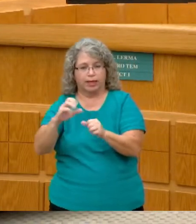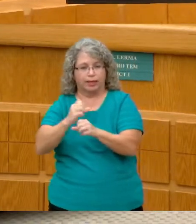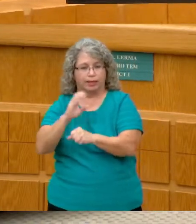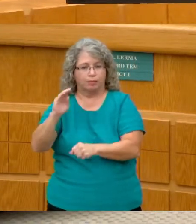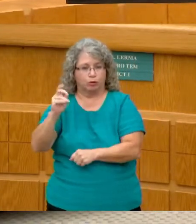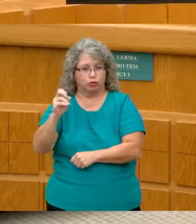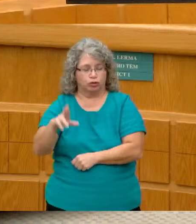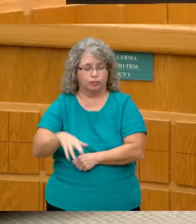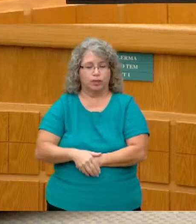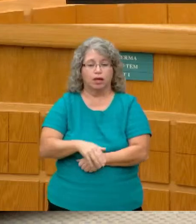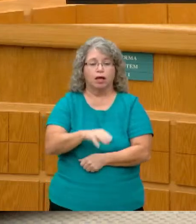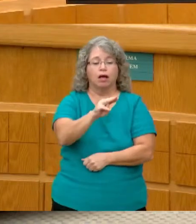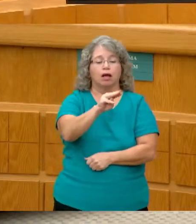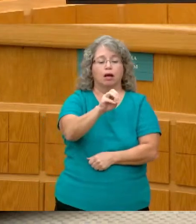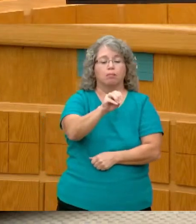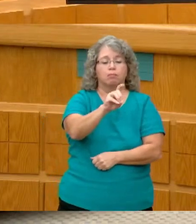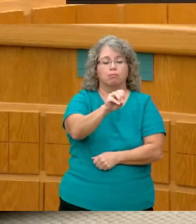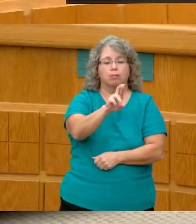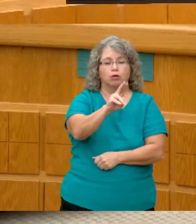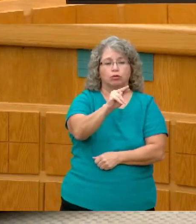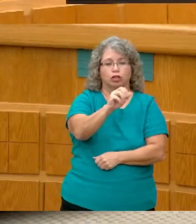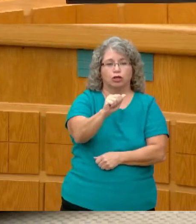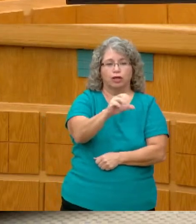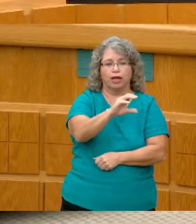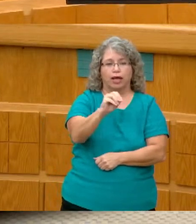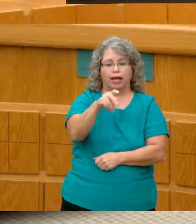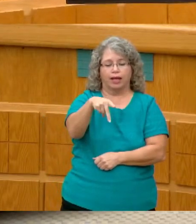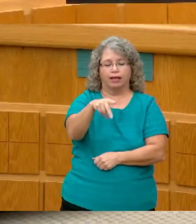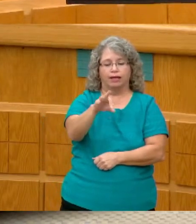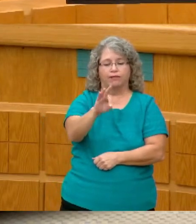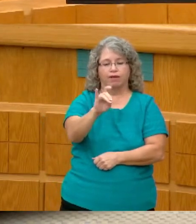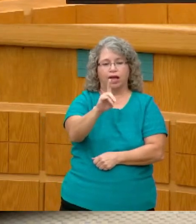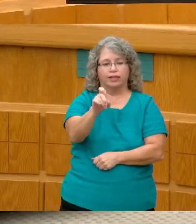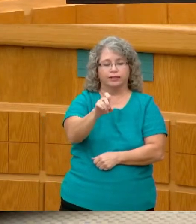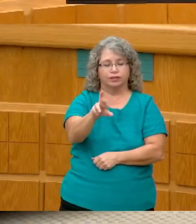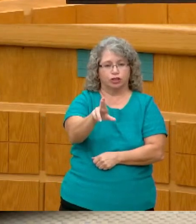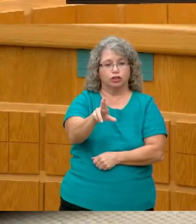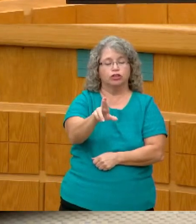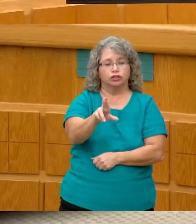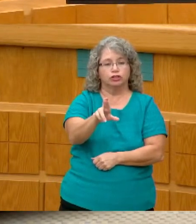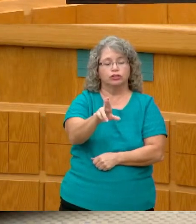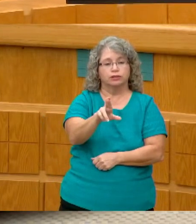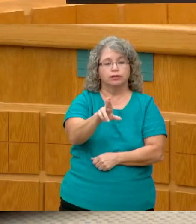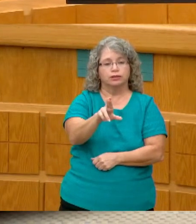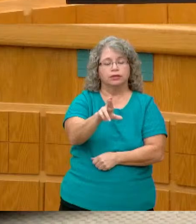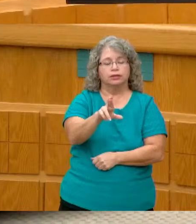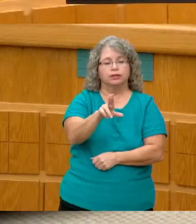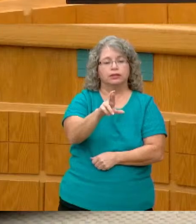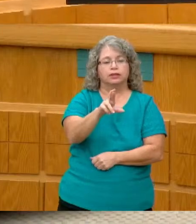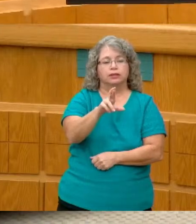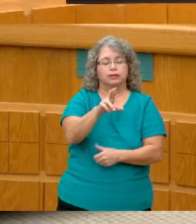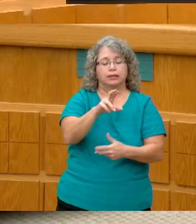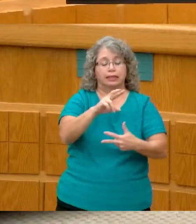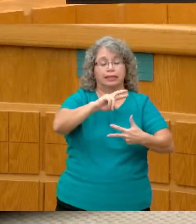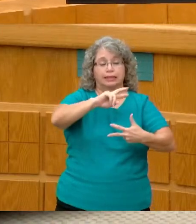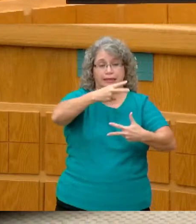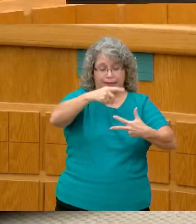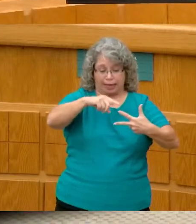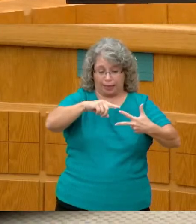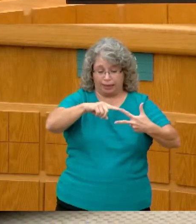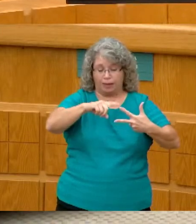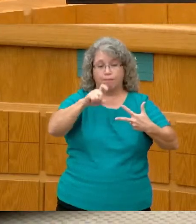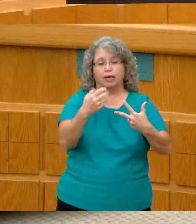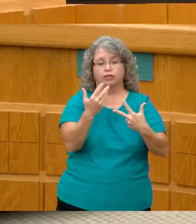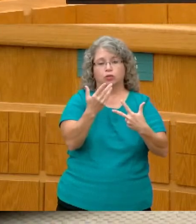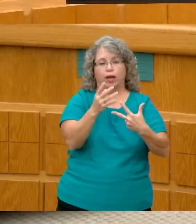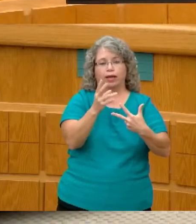your 2-shot series, and then you have to qualify. You can be 65 years and older. You can be 18 and older with